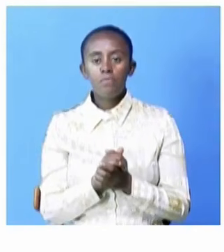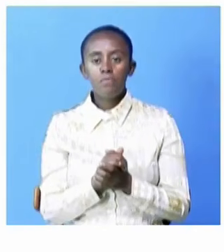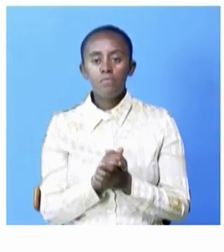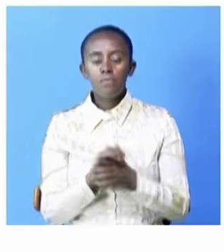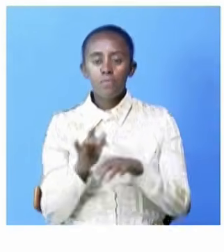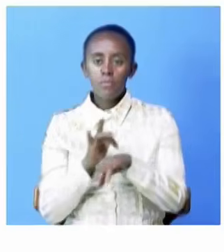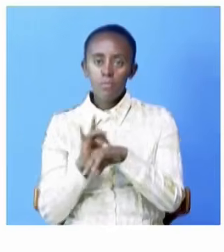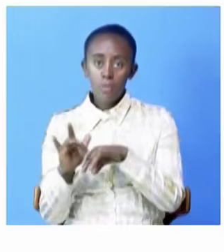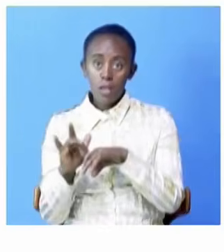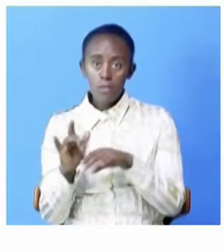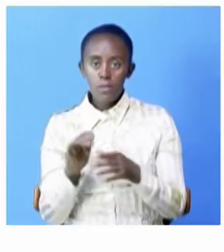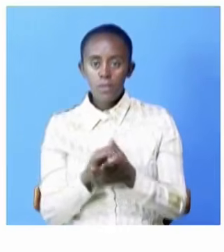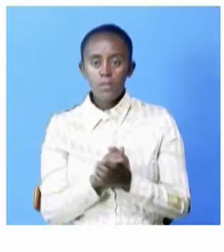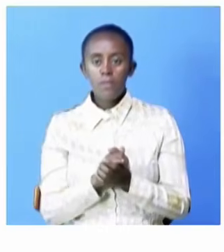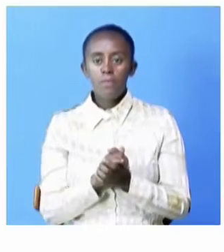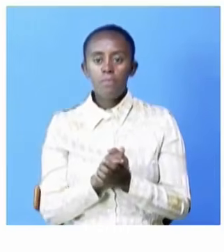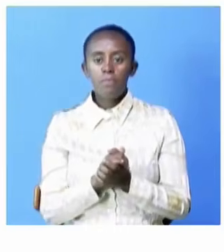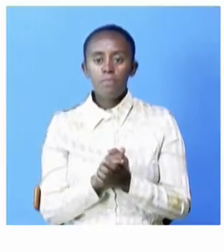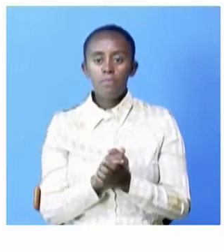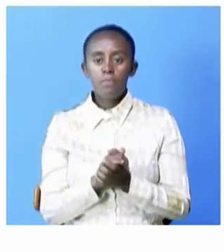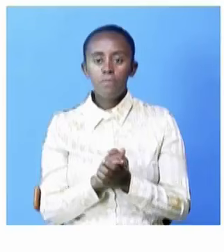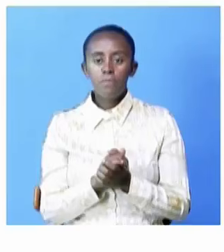blank space,